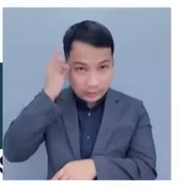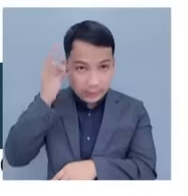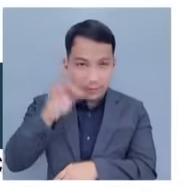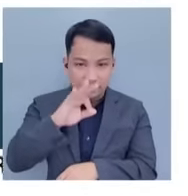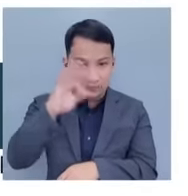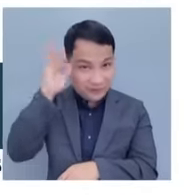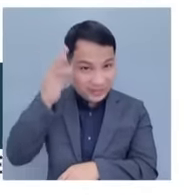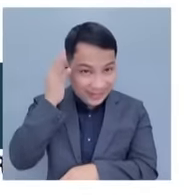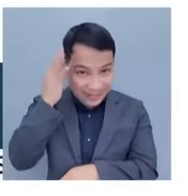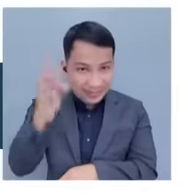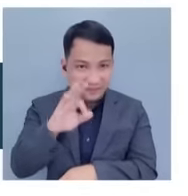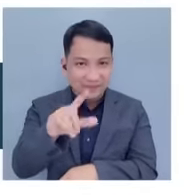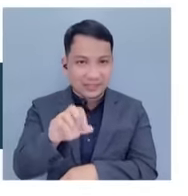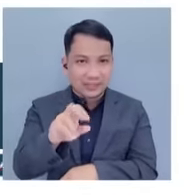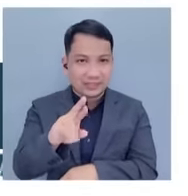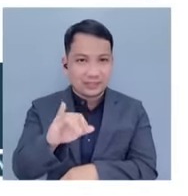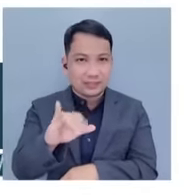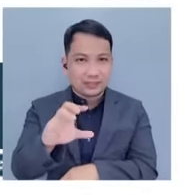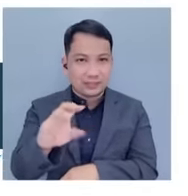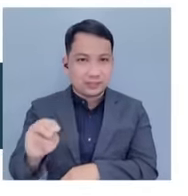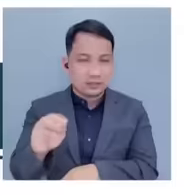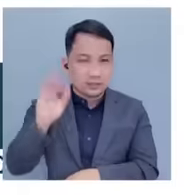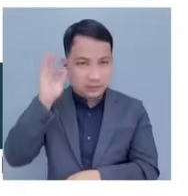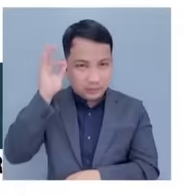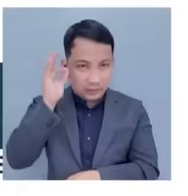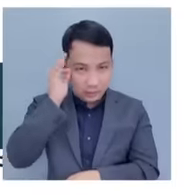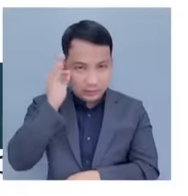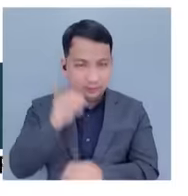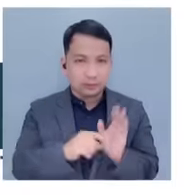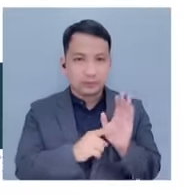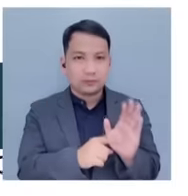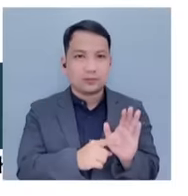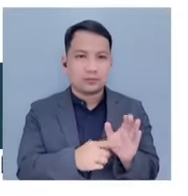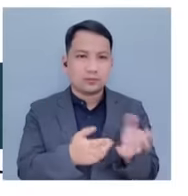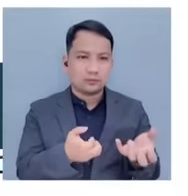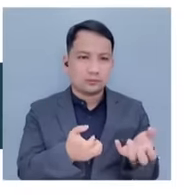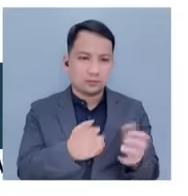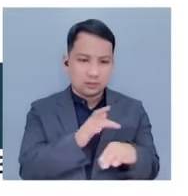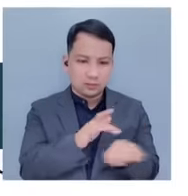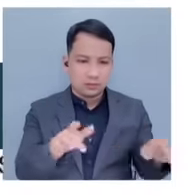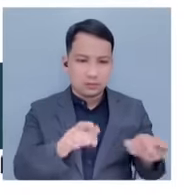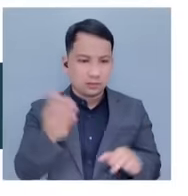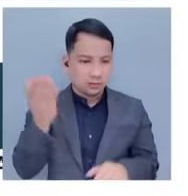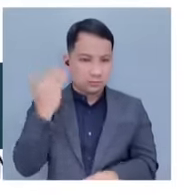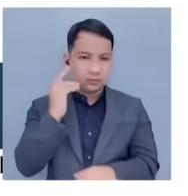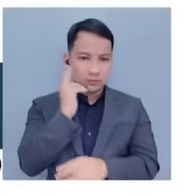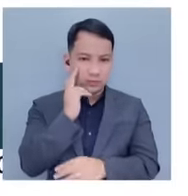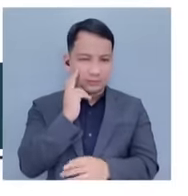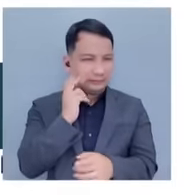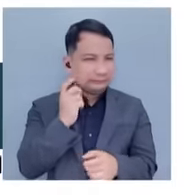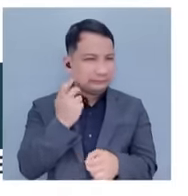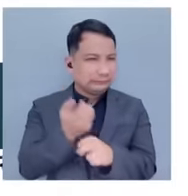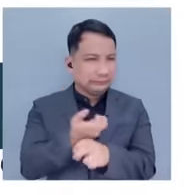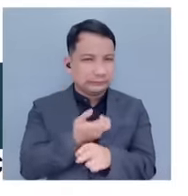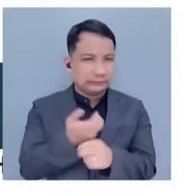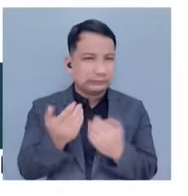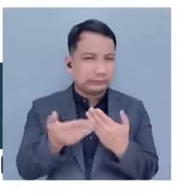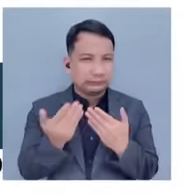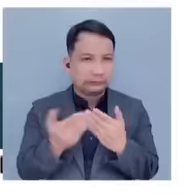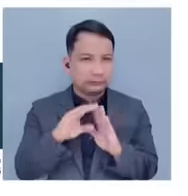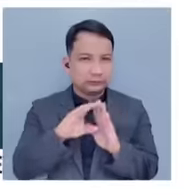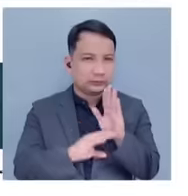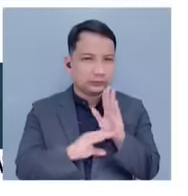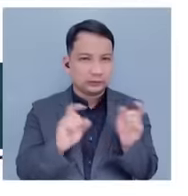just goes to show how empty the bid to change the charter during the Duterte administration was. And